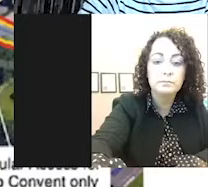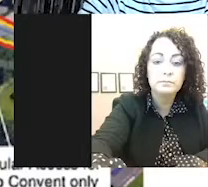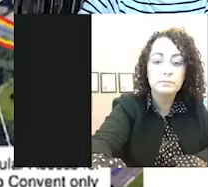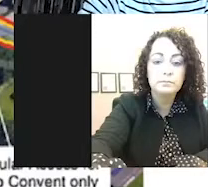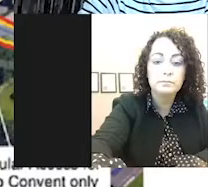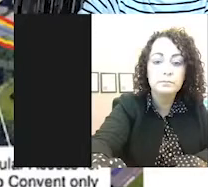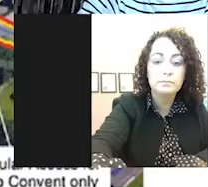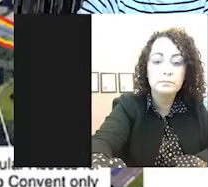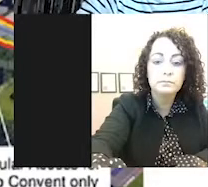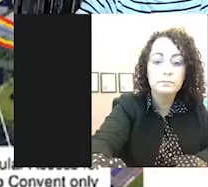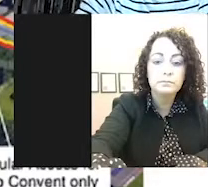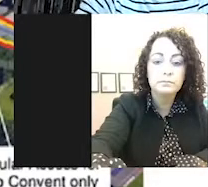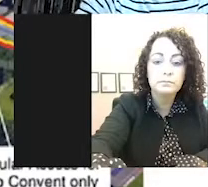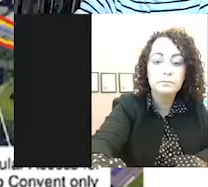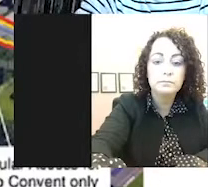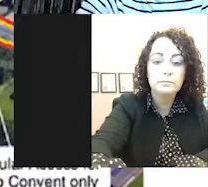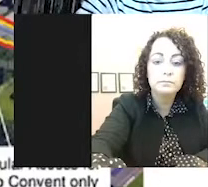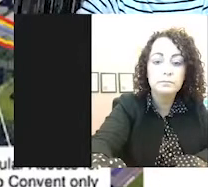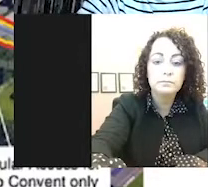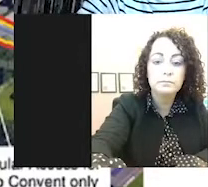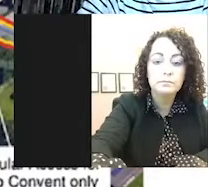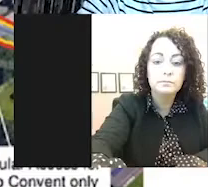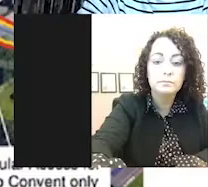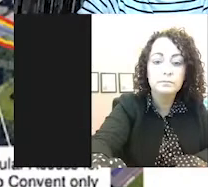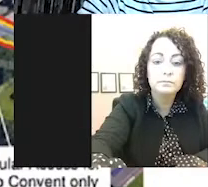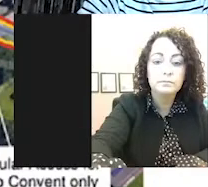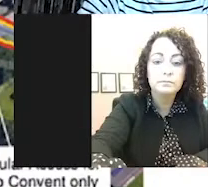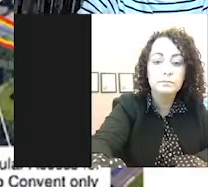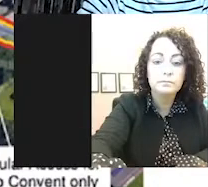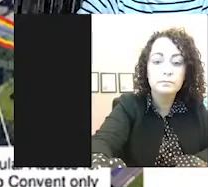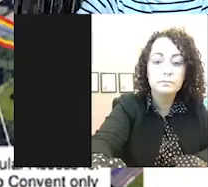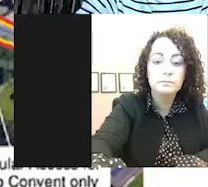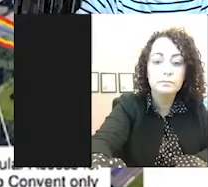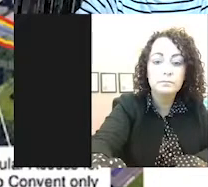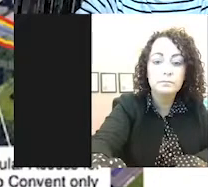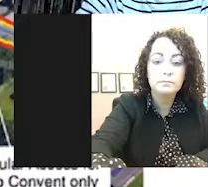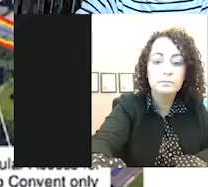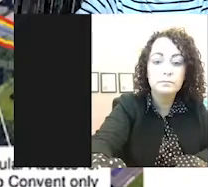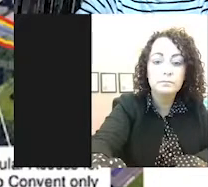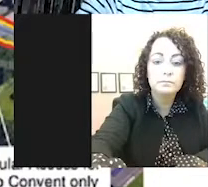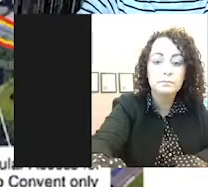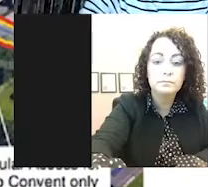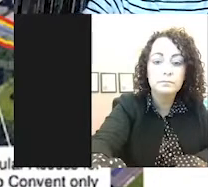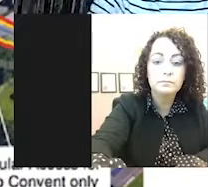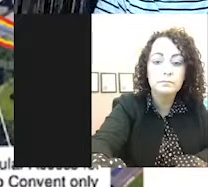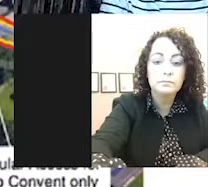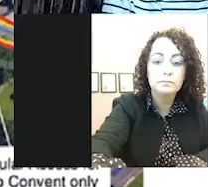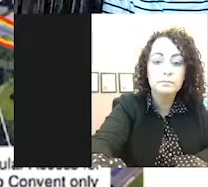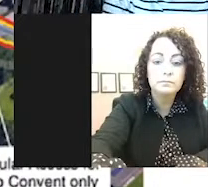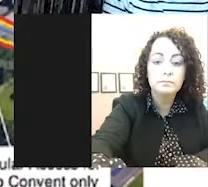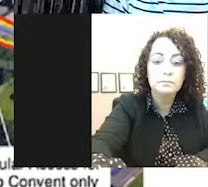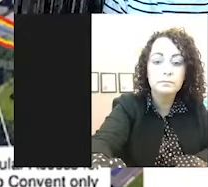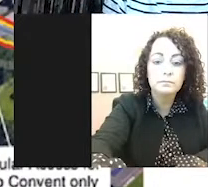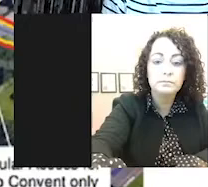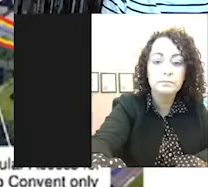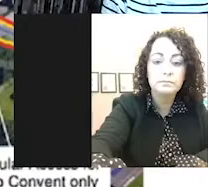off-road connection from the Sycamores, Talbot's Inch, Talbot's Gate and Riverside Drive right into the city centre. To